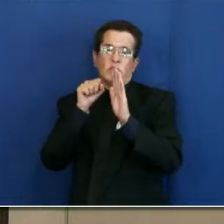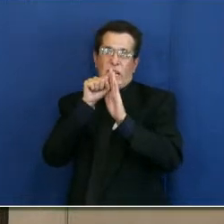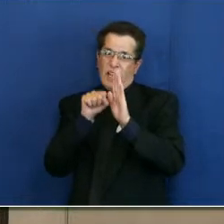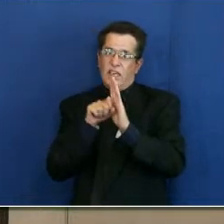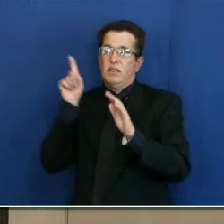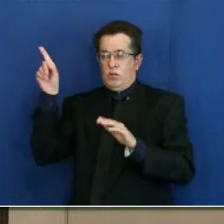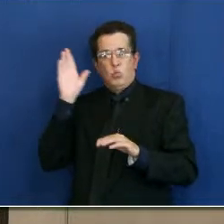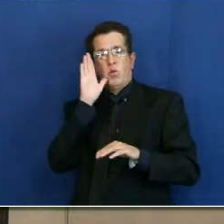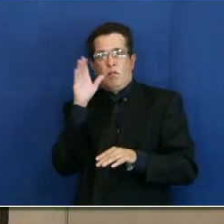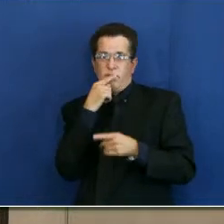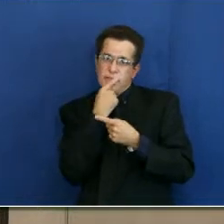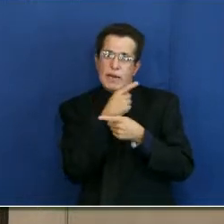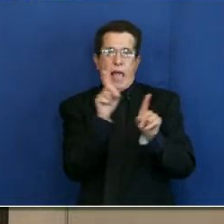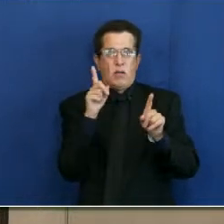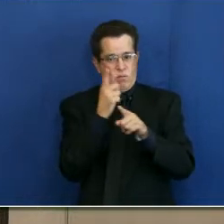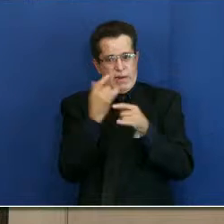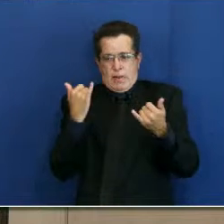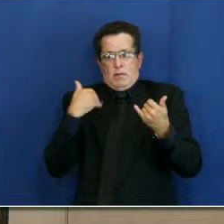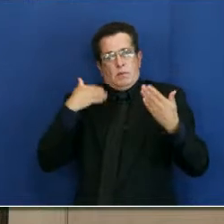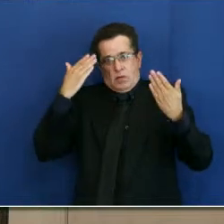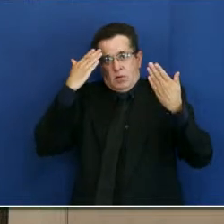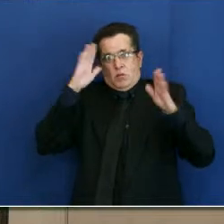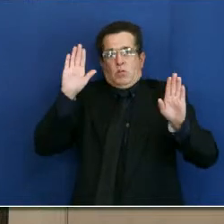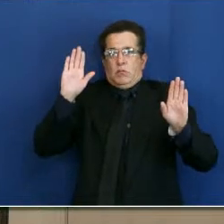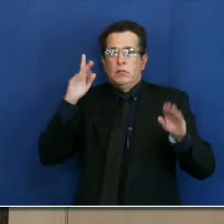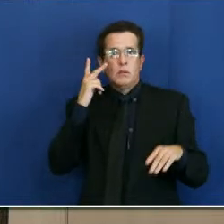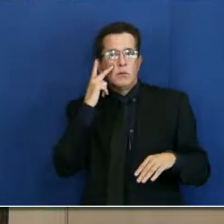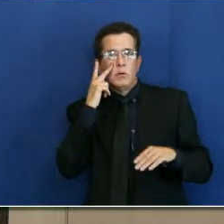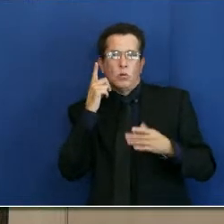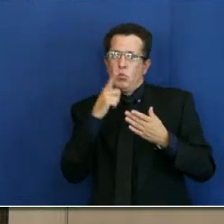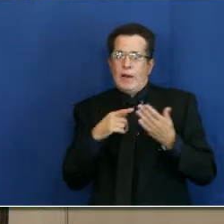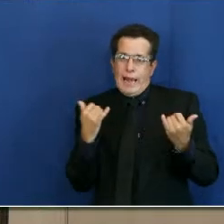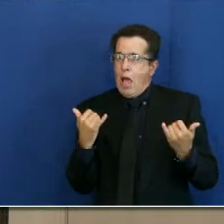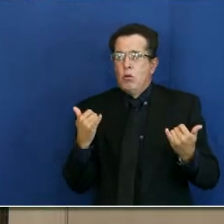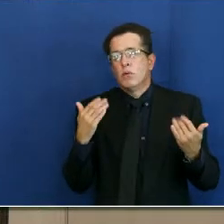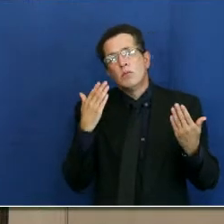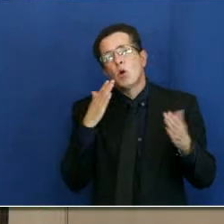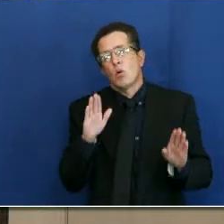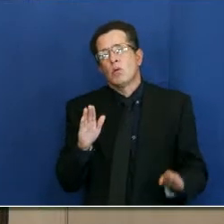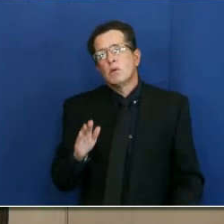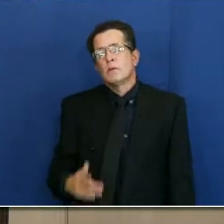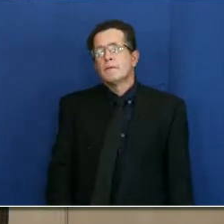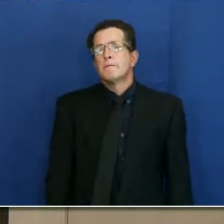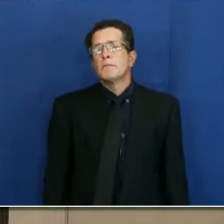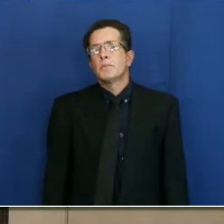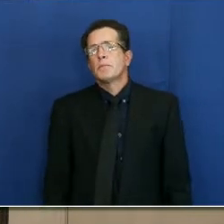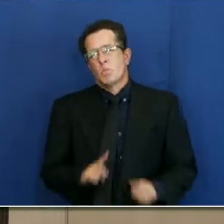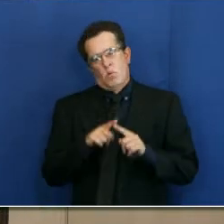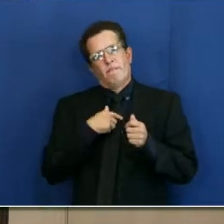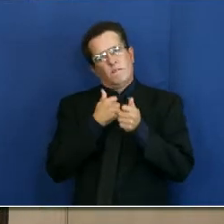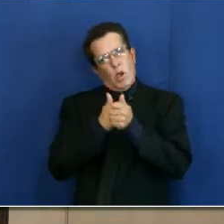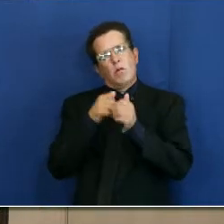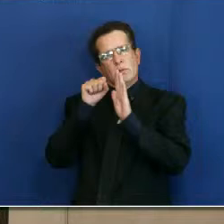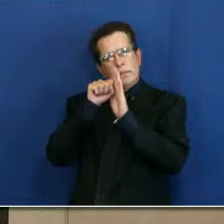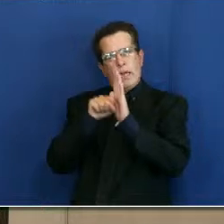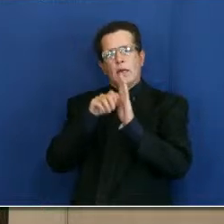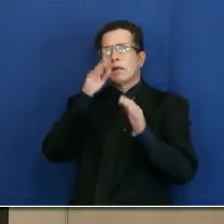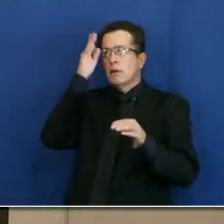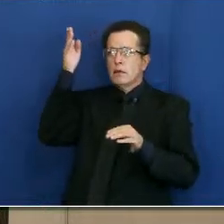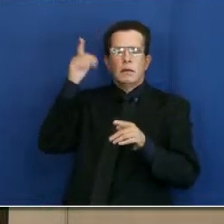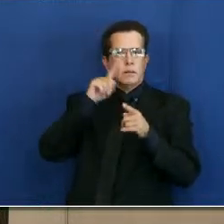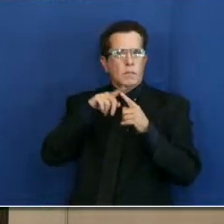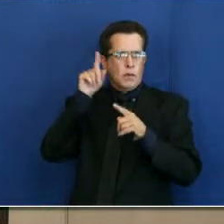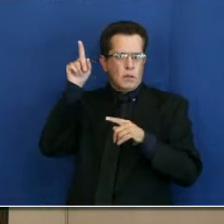to come. I don't have any guidance about what that will look like at this time. Thank you. I just know that you're sending